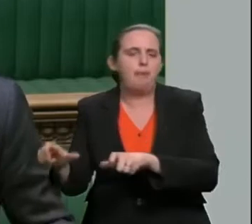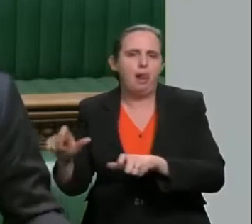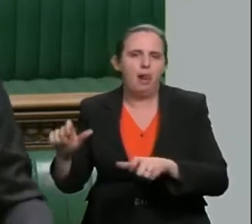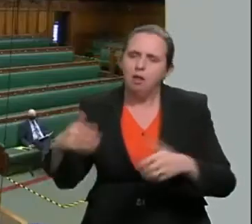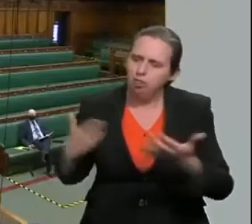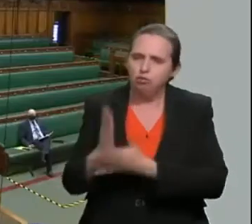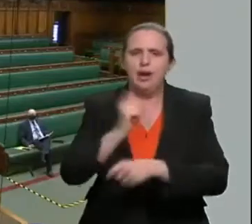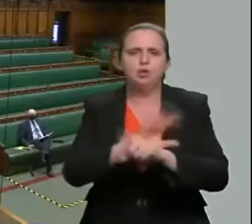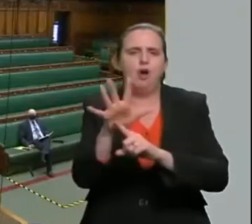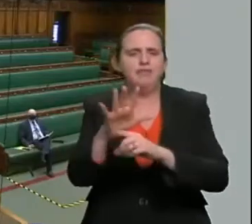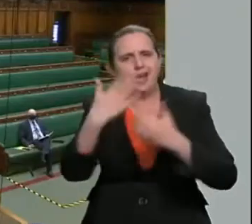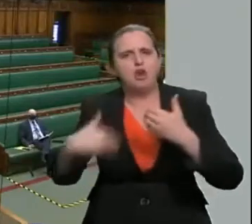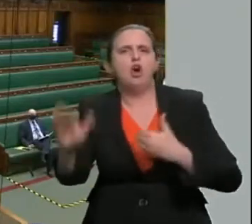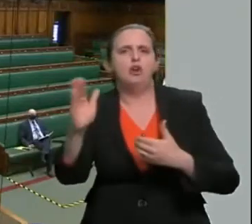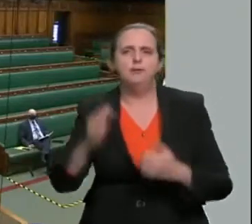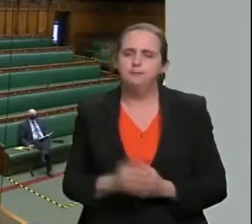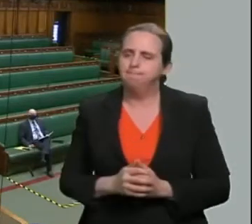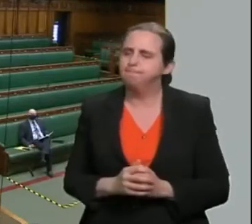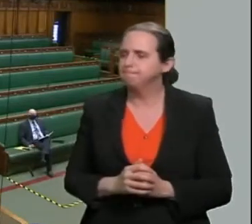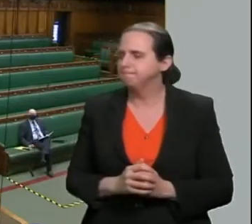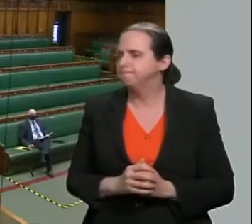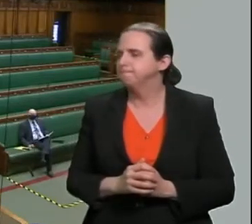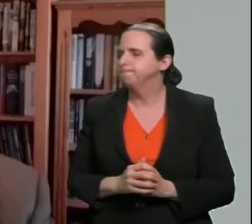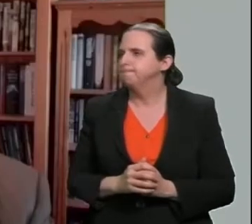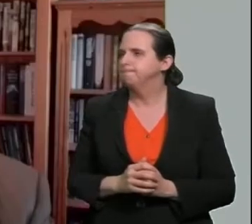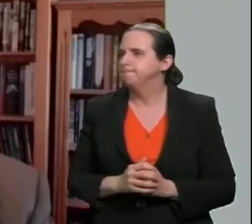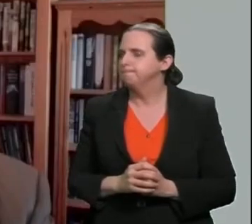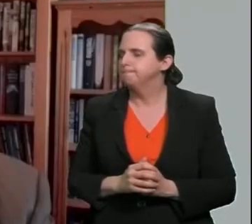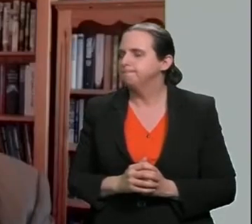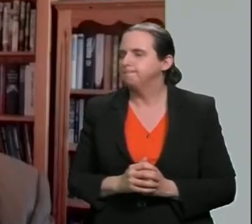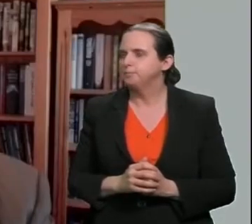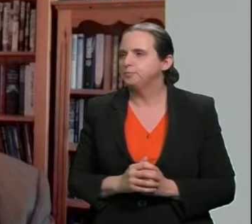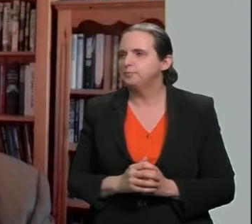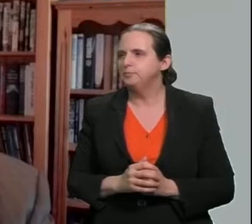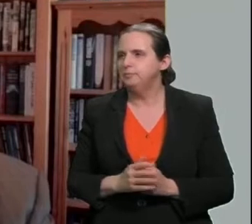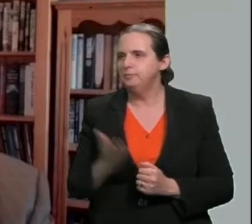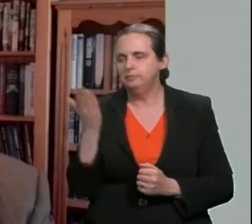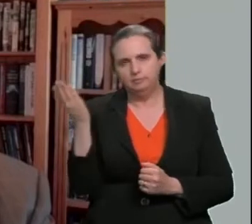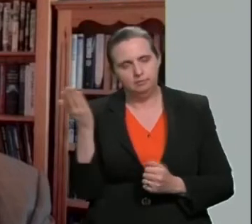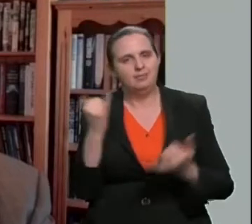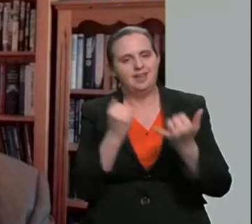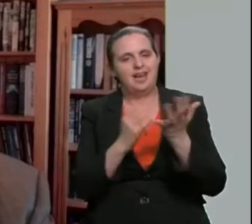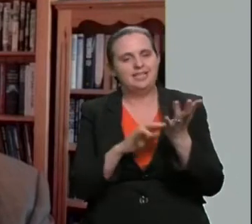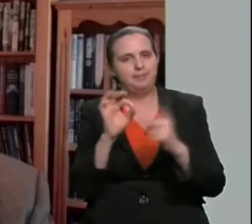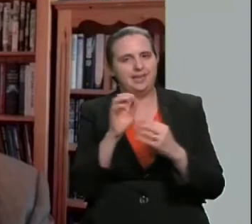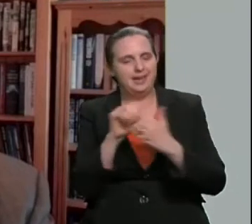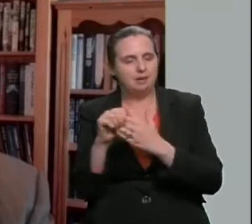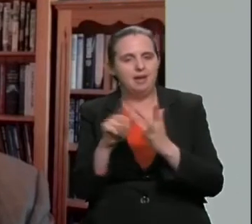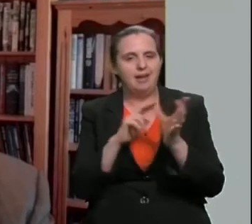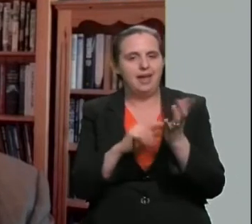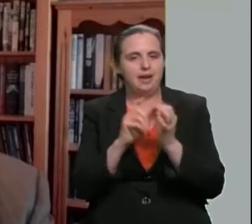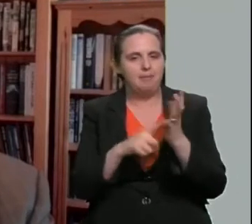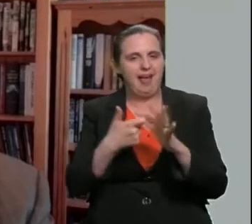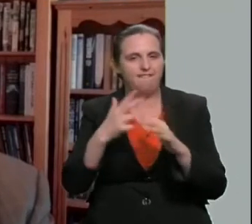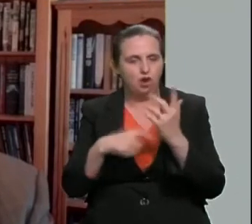pandemic. Let's return to Scotland with Ian Blightford. Ian Blightford. I have to say, Mr. Speaker, that was pathetic. That was